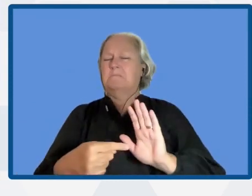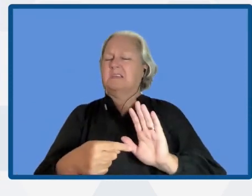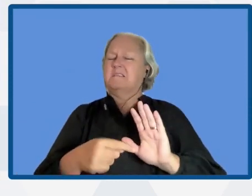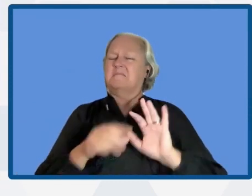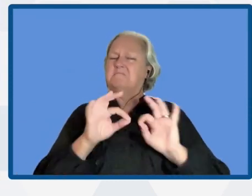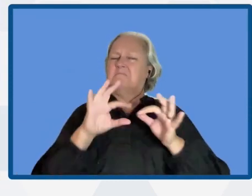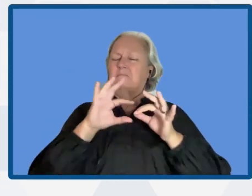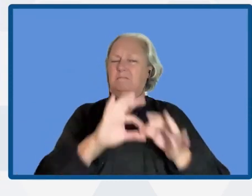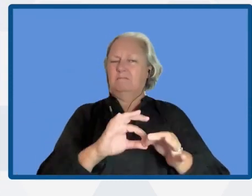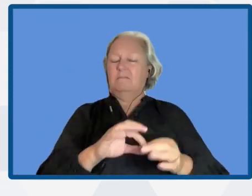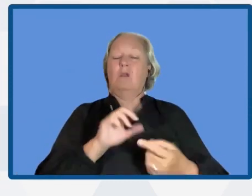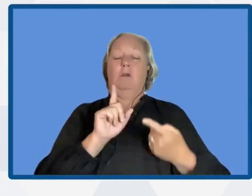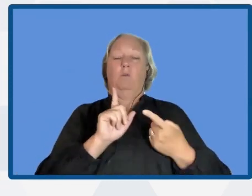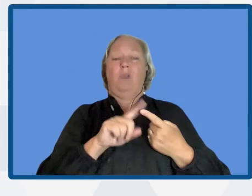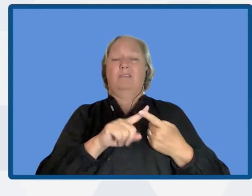action